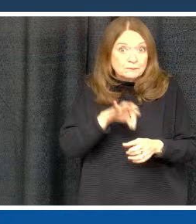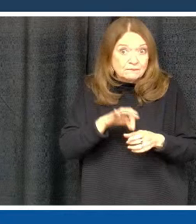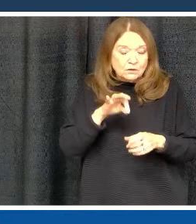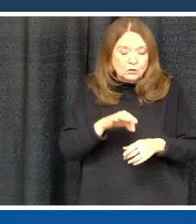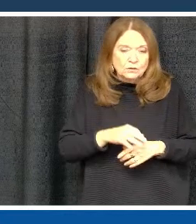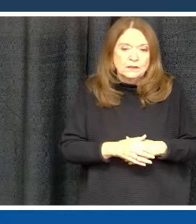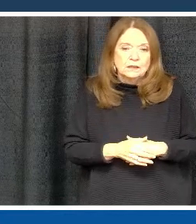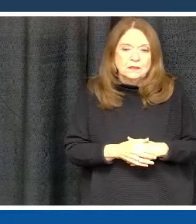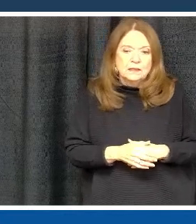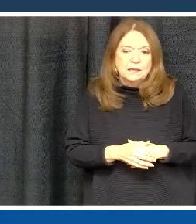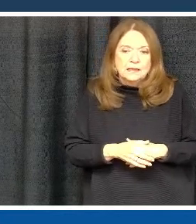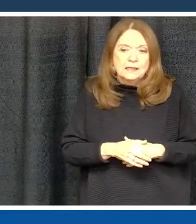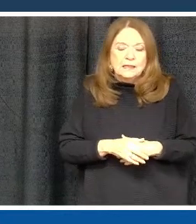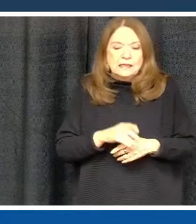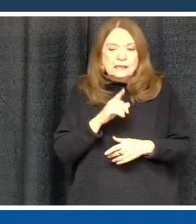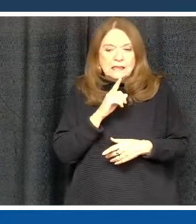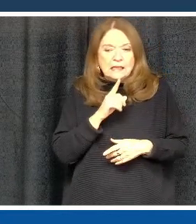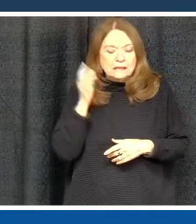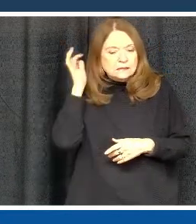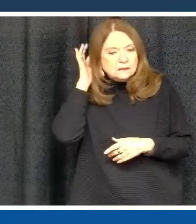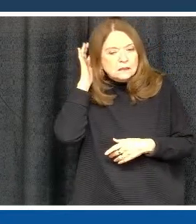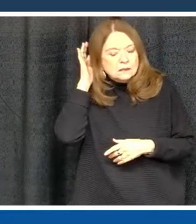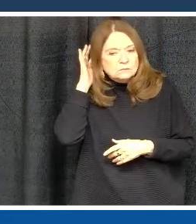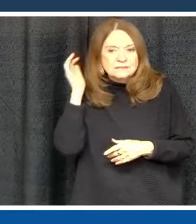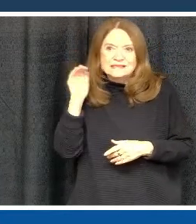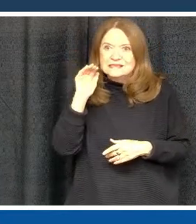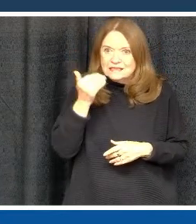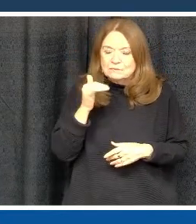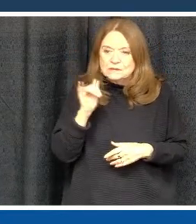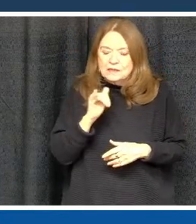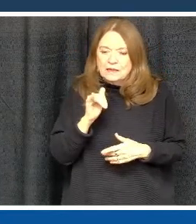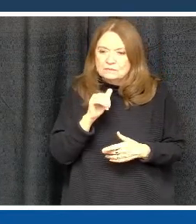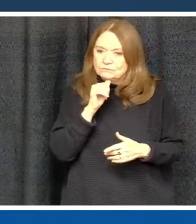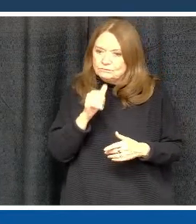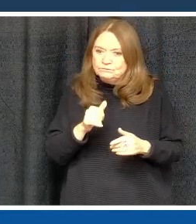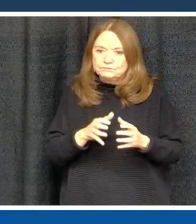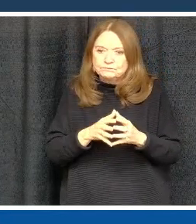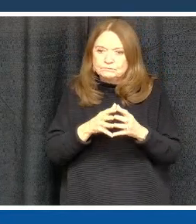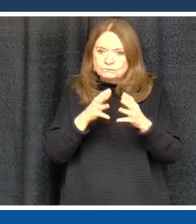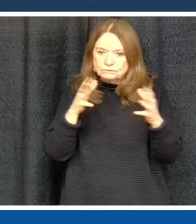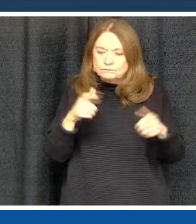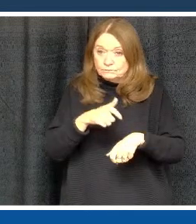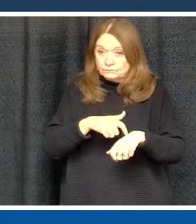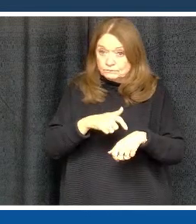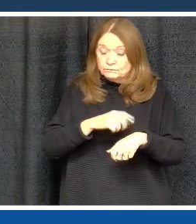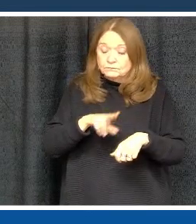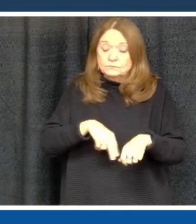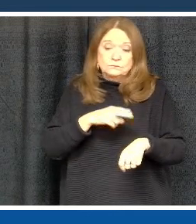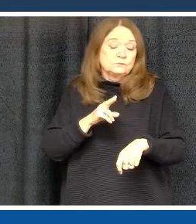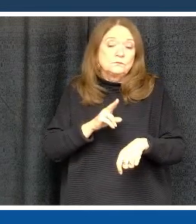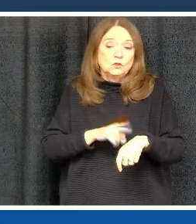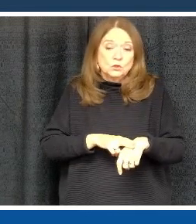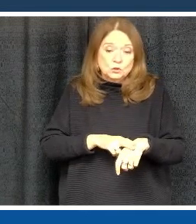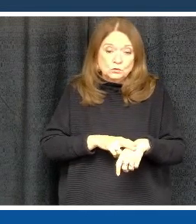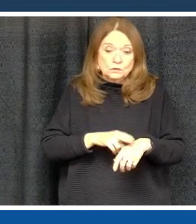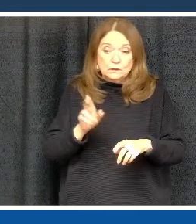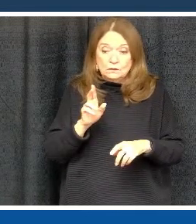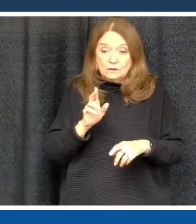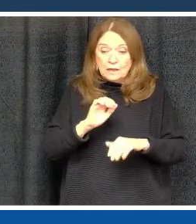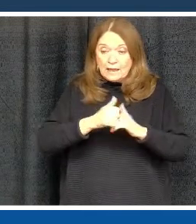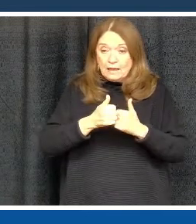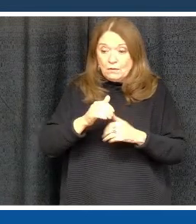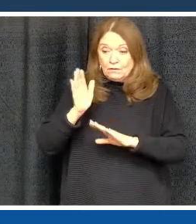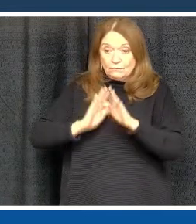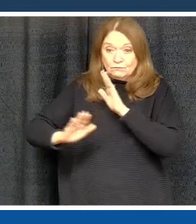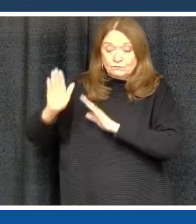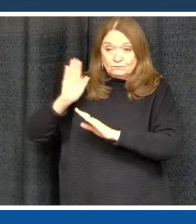this is why it seems like there hasn't been a lot of time. Usually, the way our forefathers set it up, you would